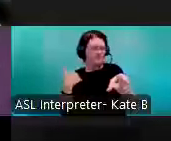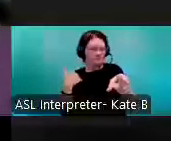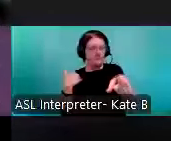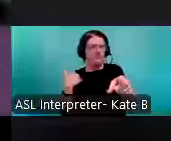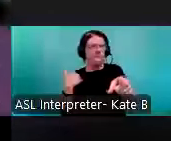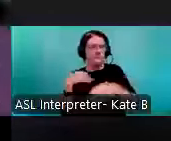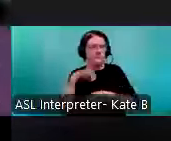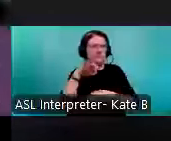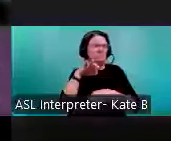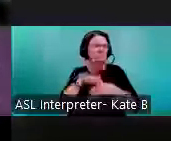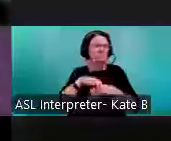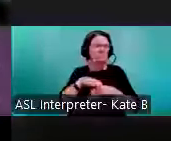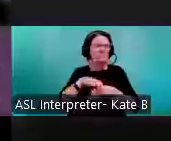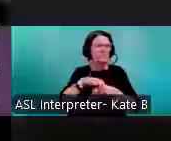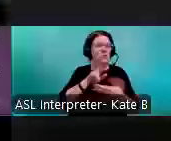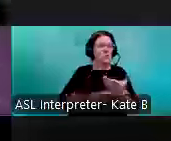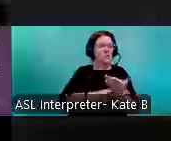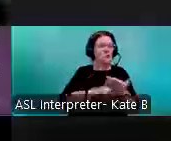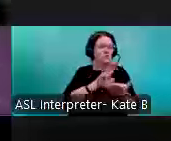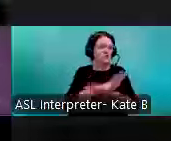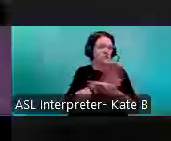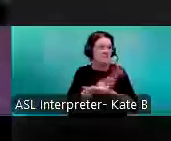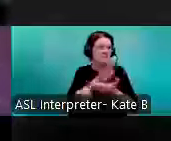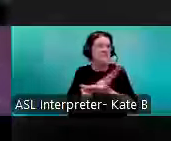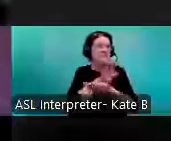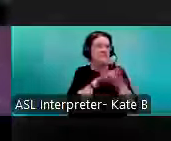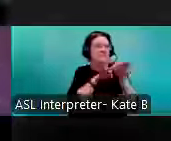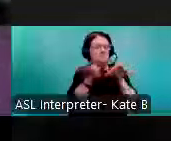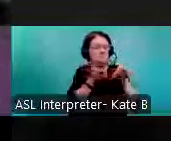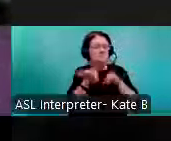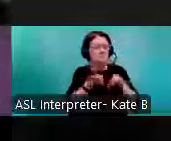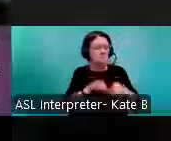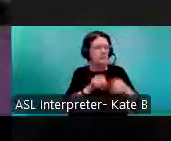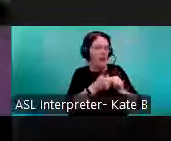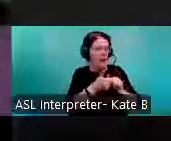a voter registration fact sheet that walks you through how to do that.